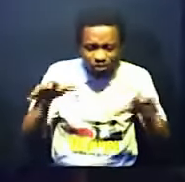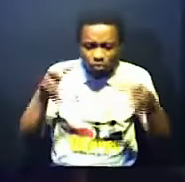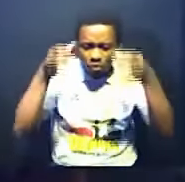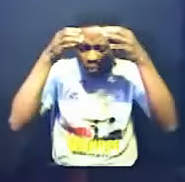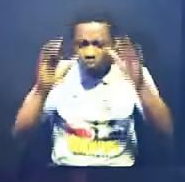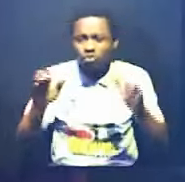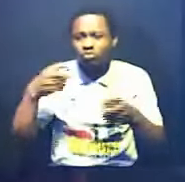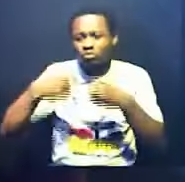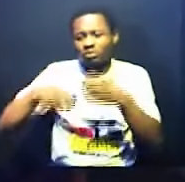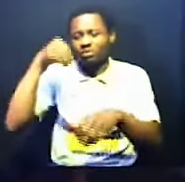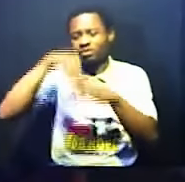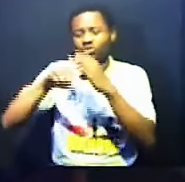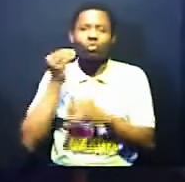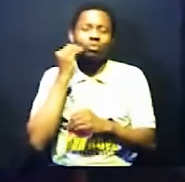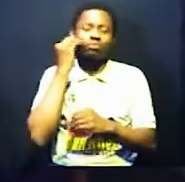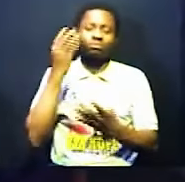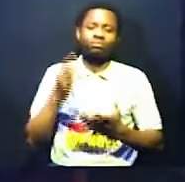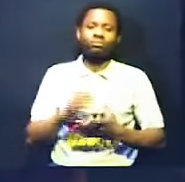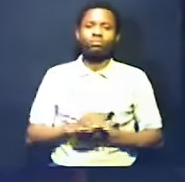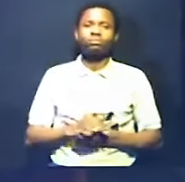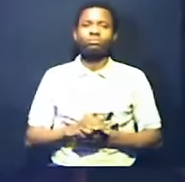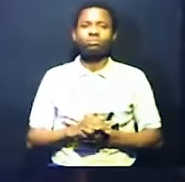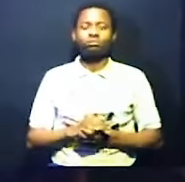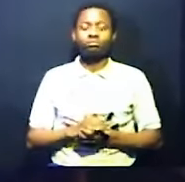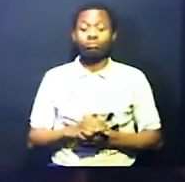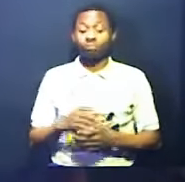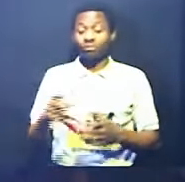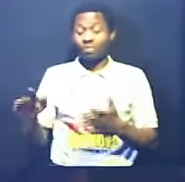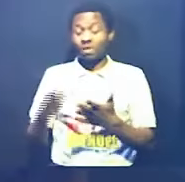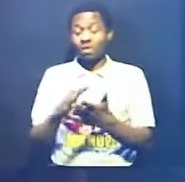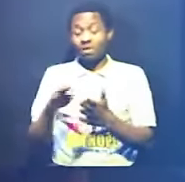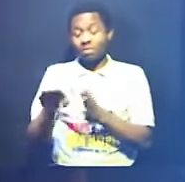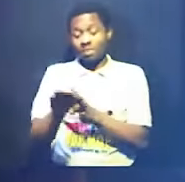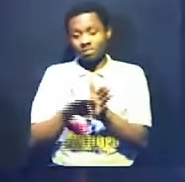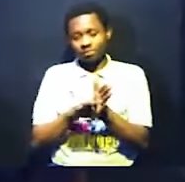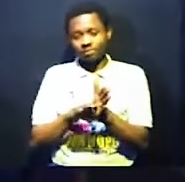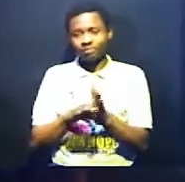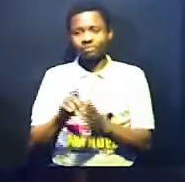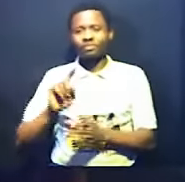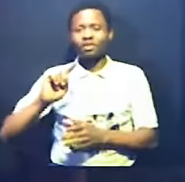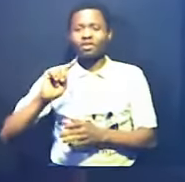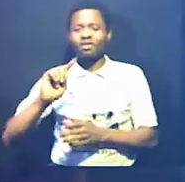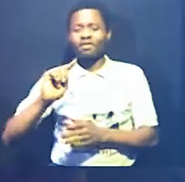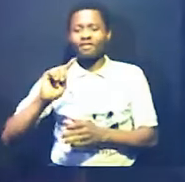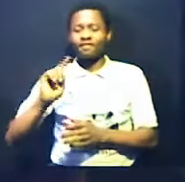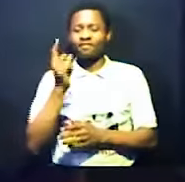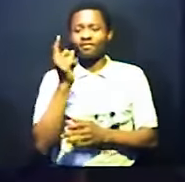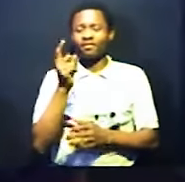1 Kings chapter 1,